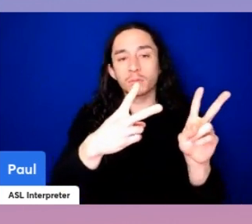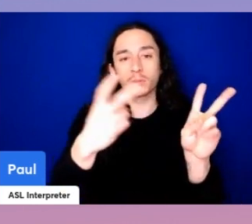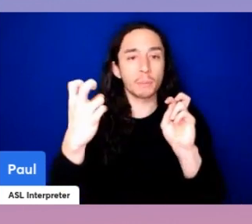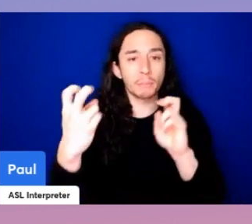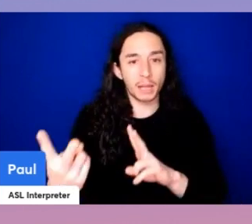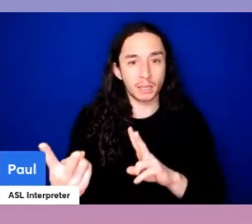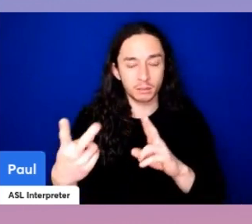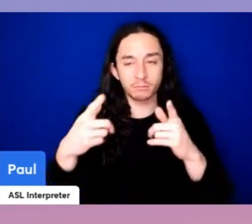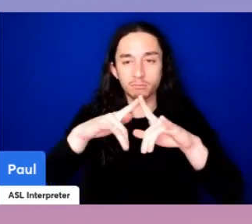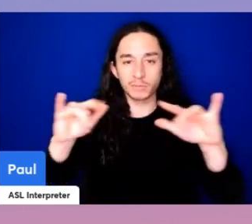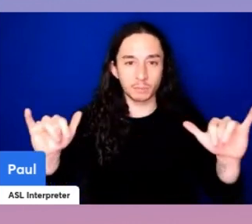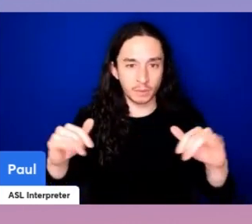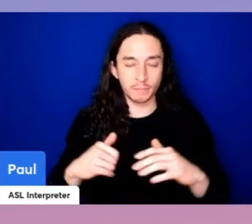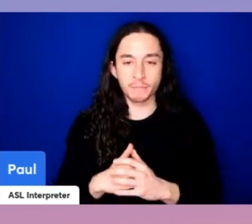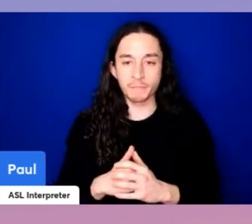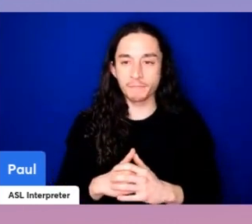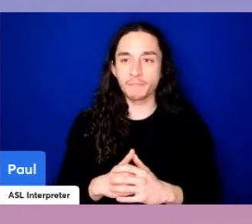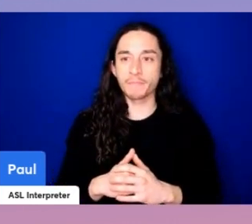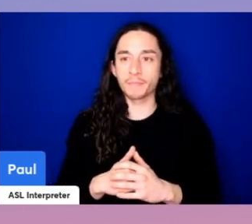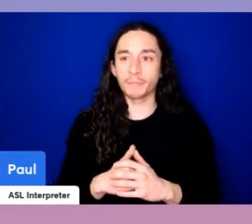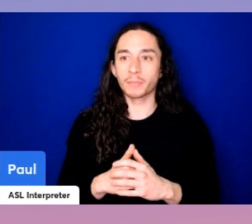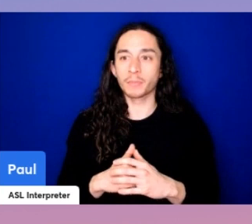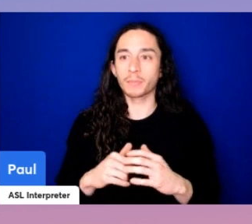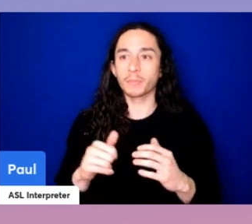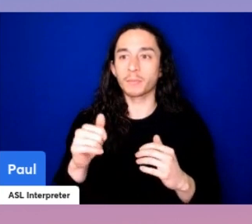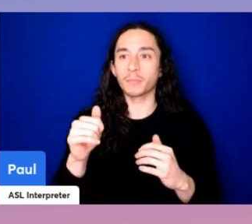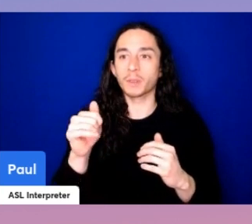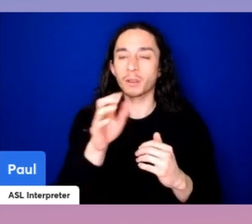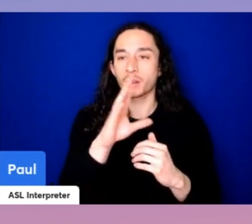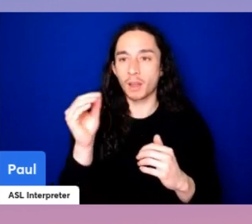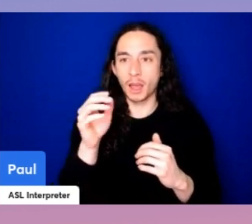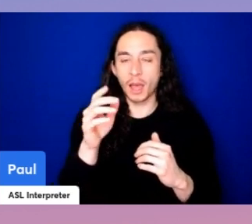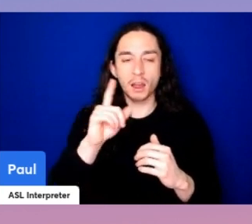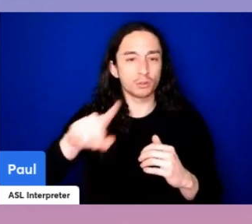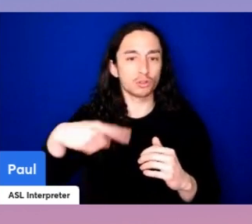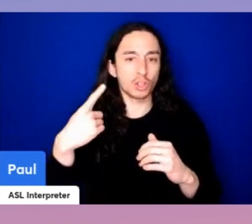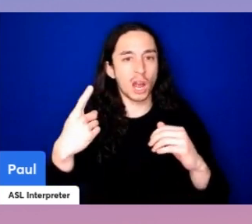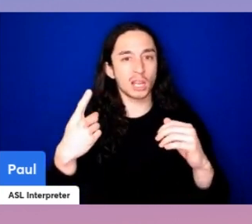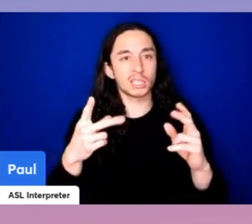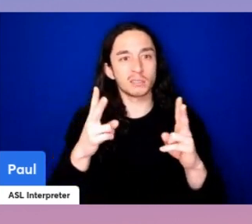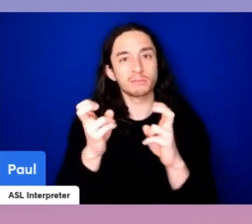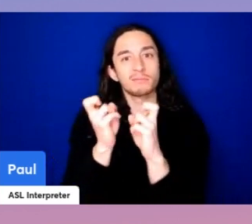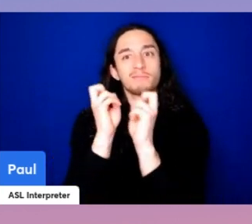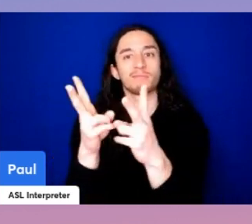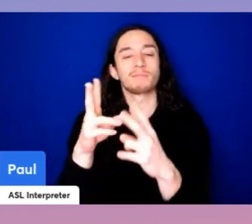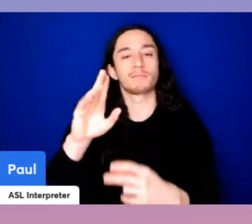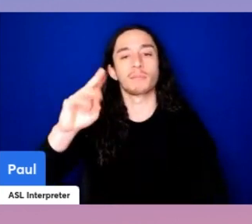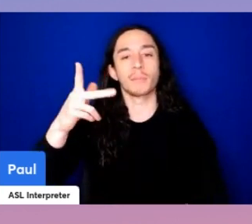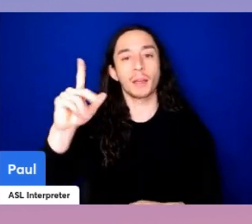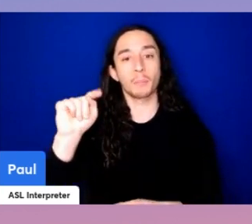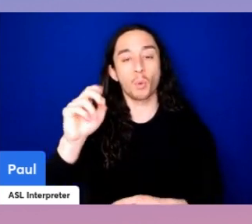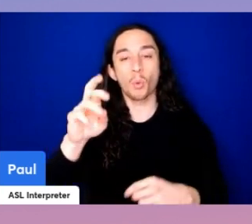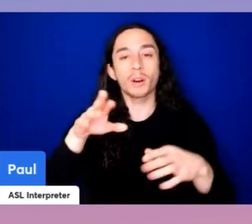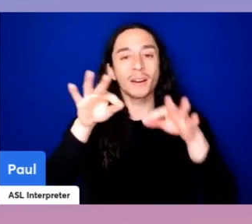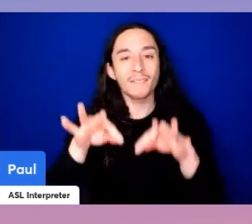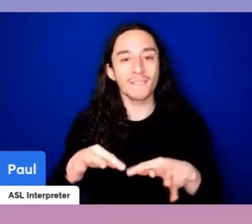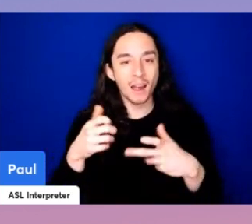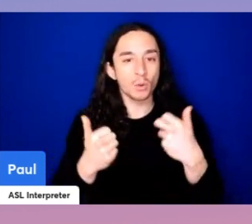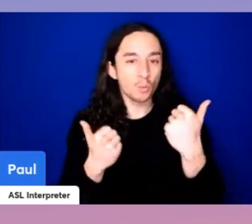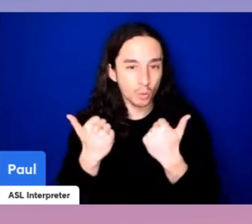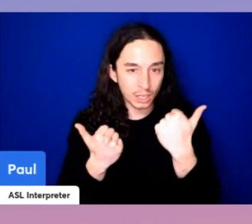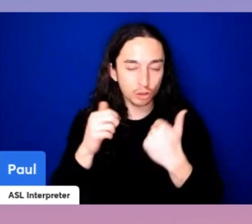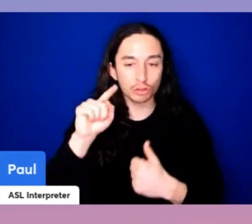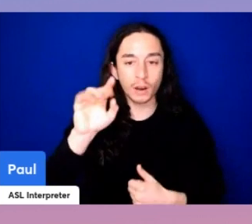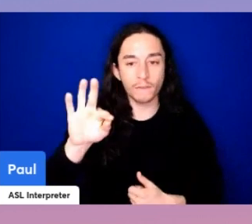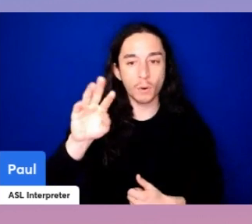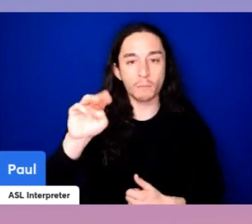time, and you just need to import or just define the Terraform modules that you will need,